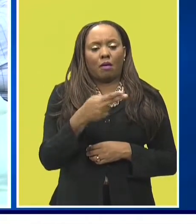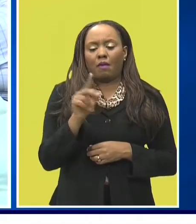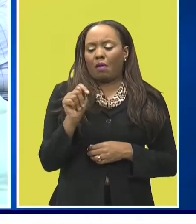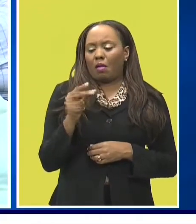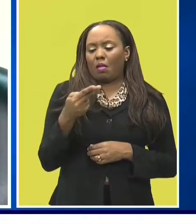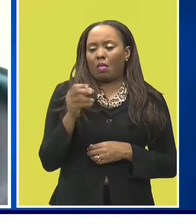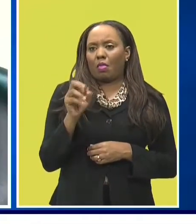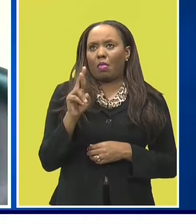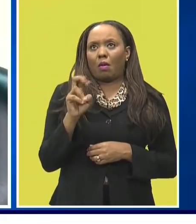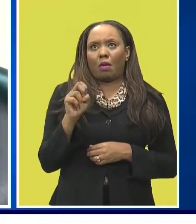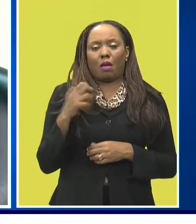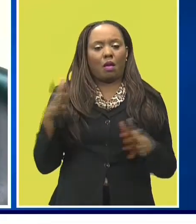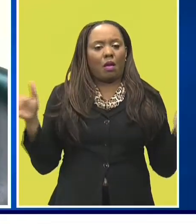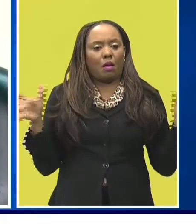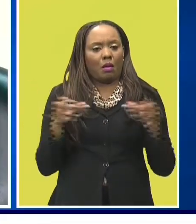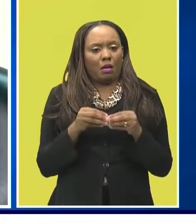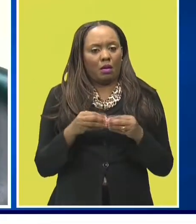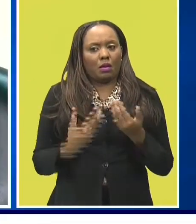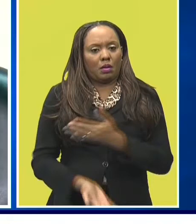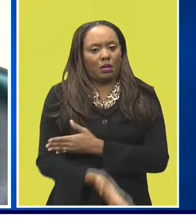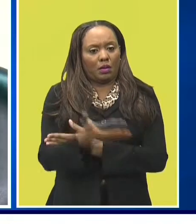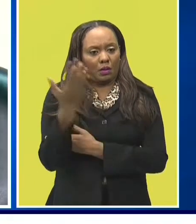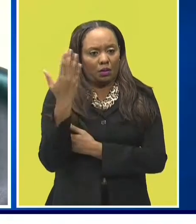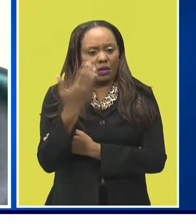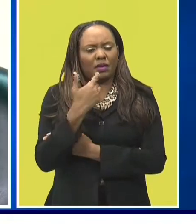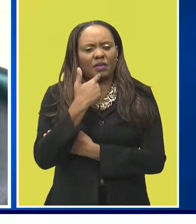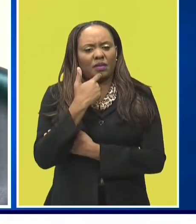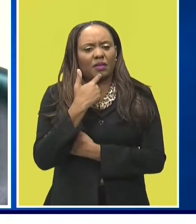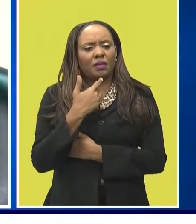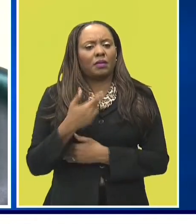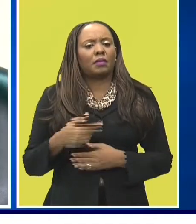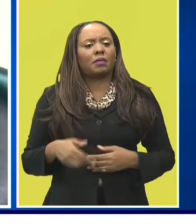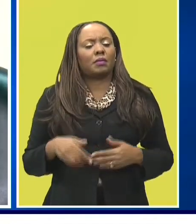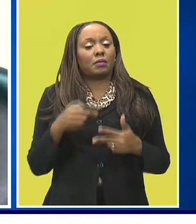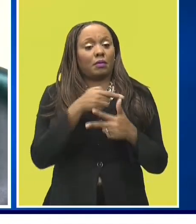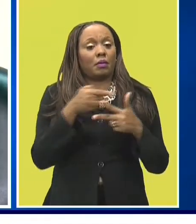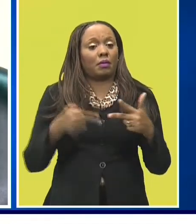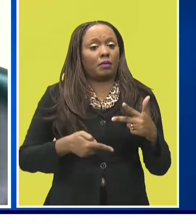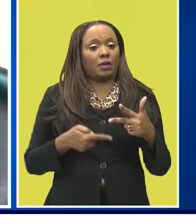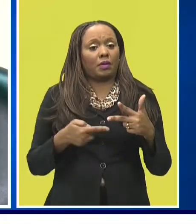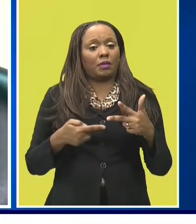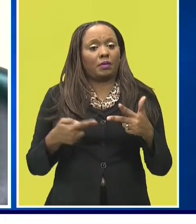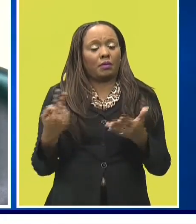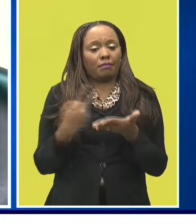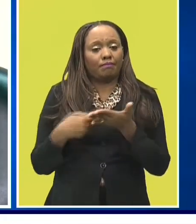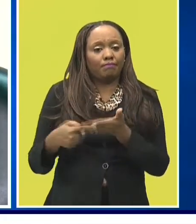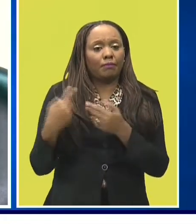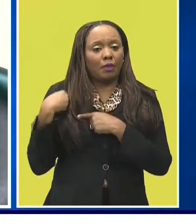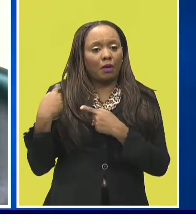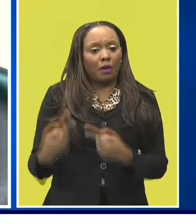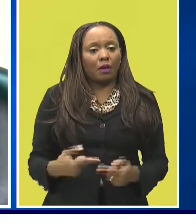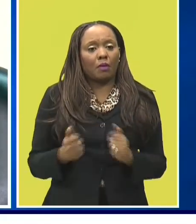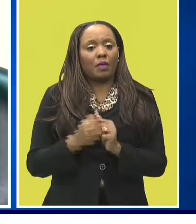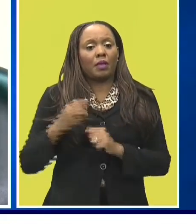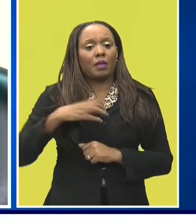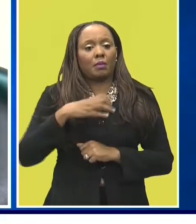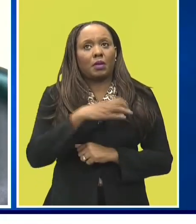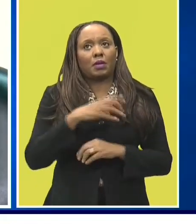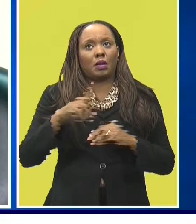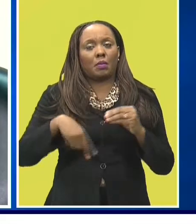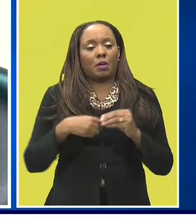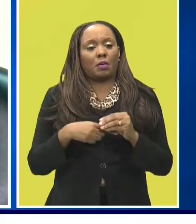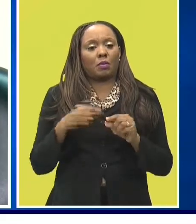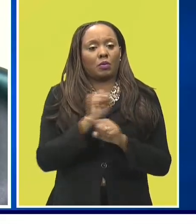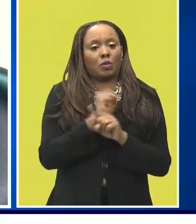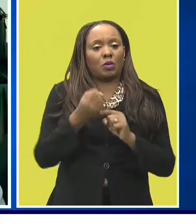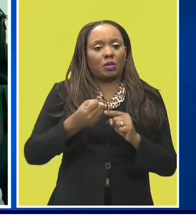members to a meeting with media managers this morning. He says they have had 3 productive consultations so far with the Committee on Social Justice, the